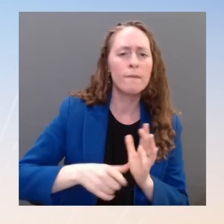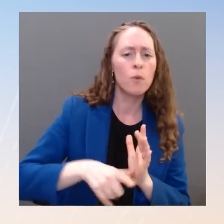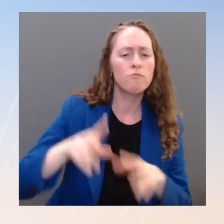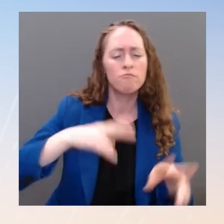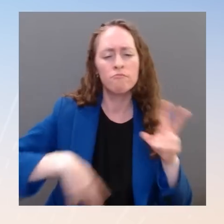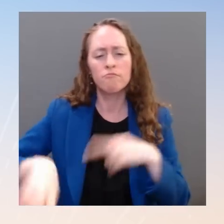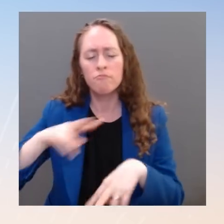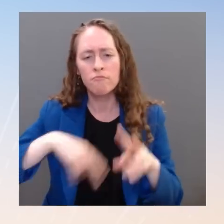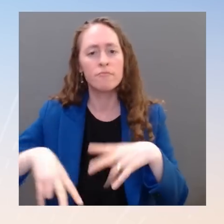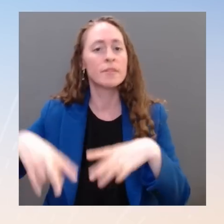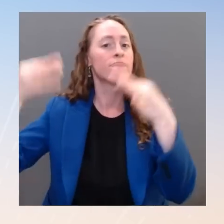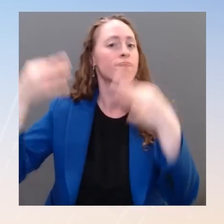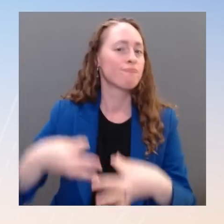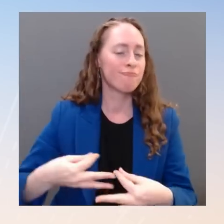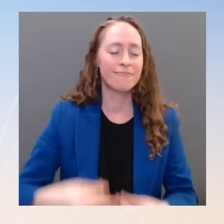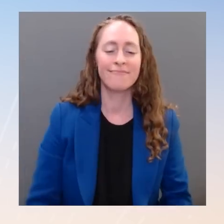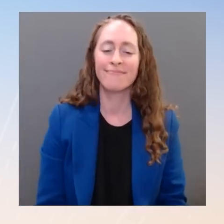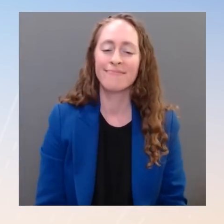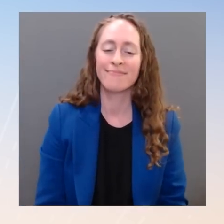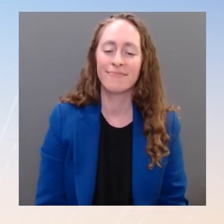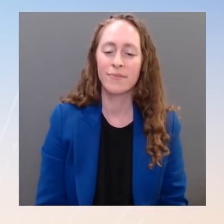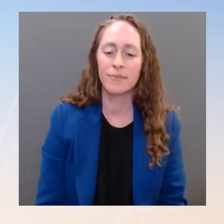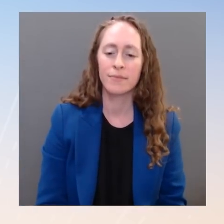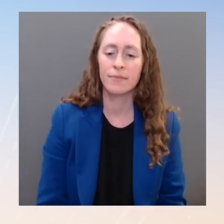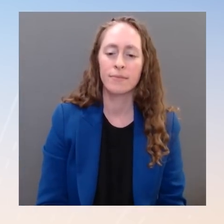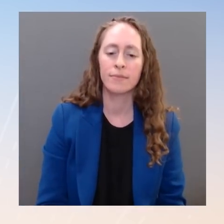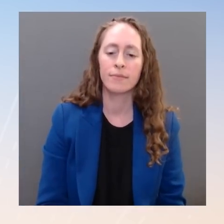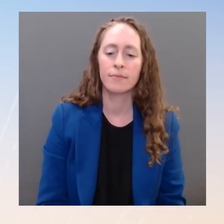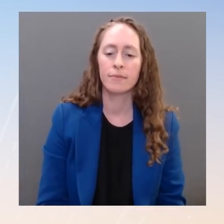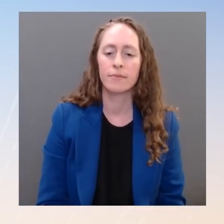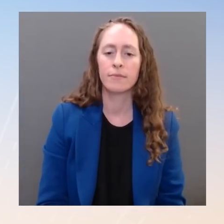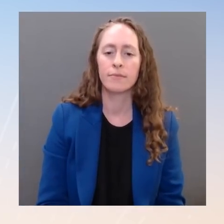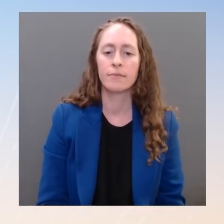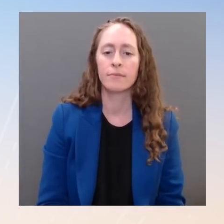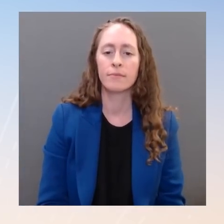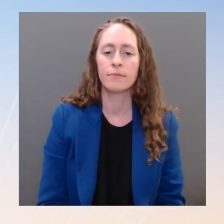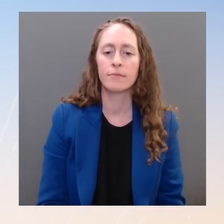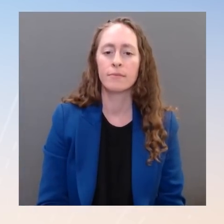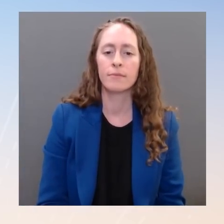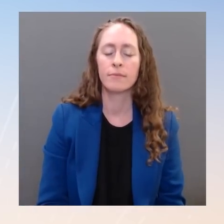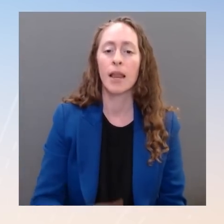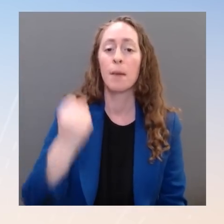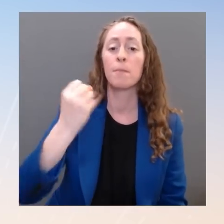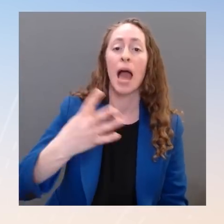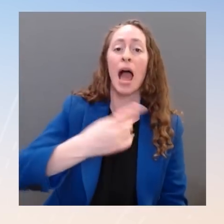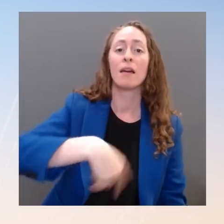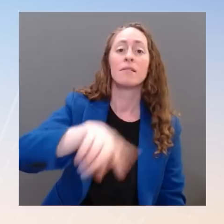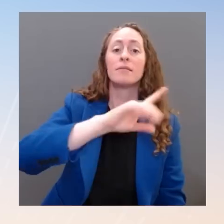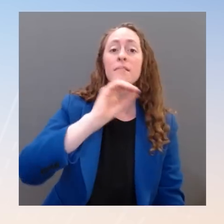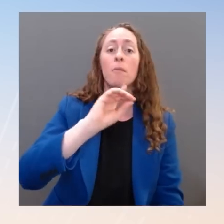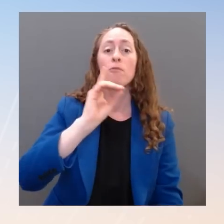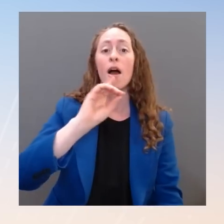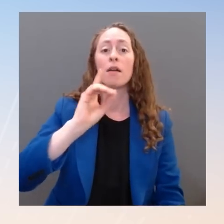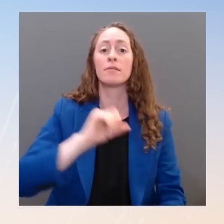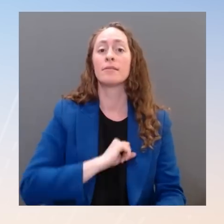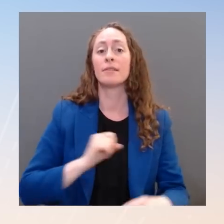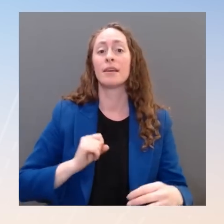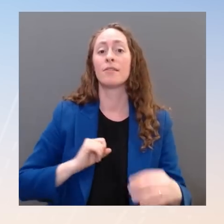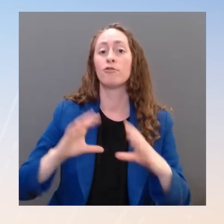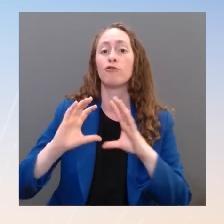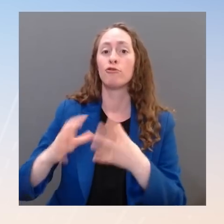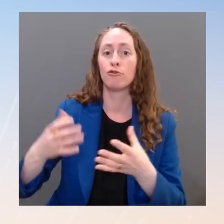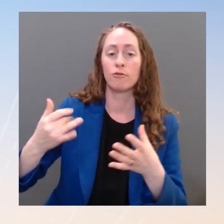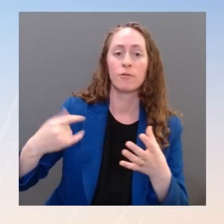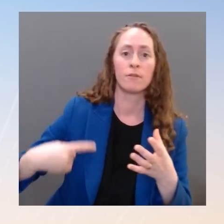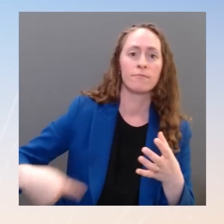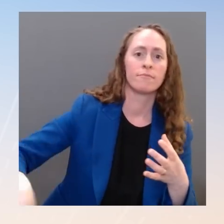these Democratic senators that were briefed this week. Corto Mazda was the latest. She was briefed by the administration and said that even